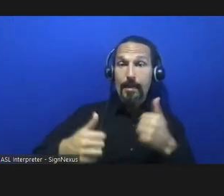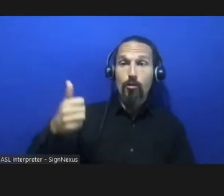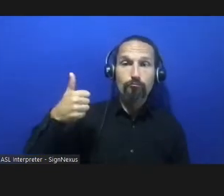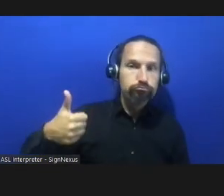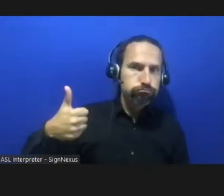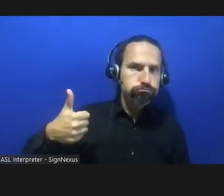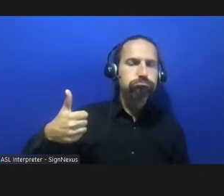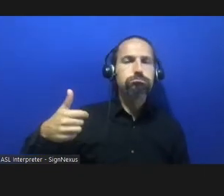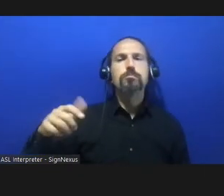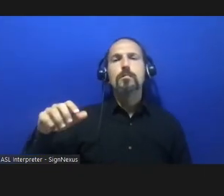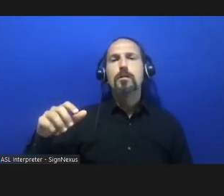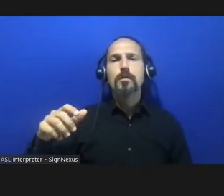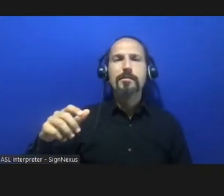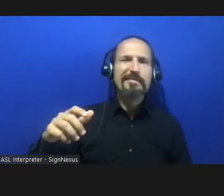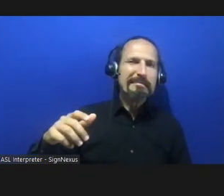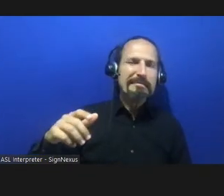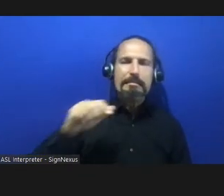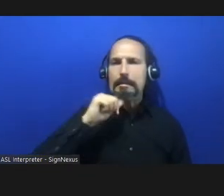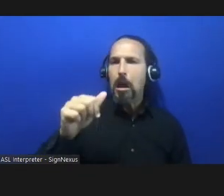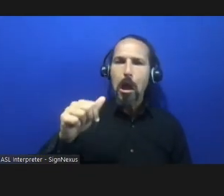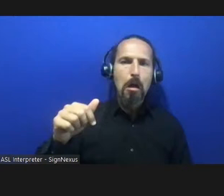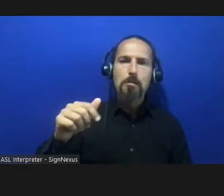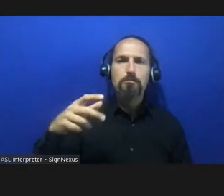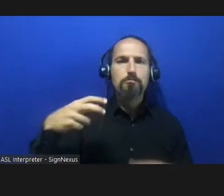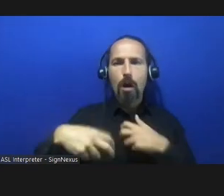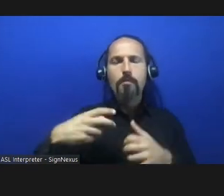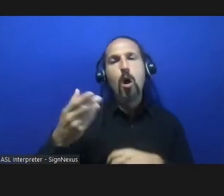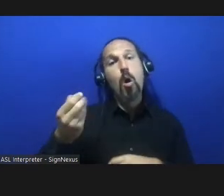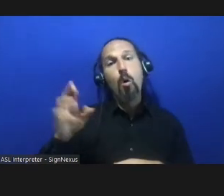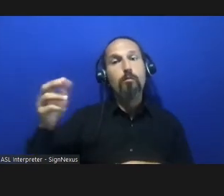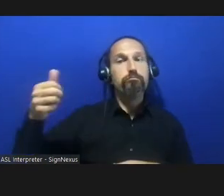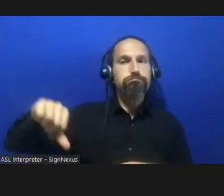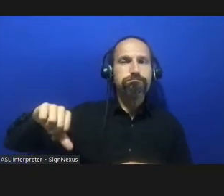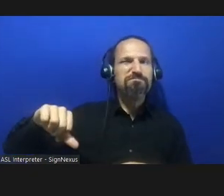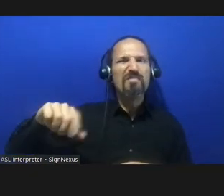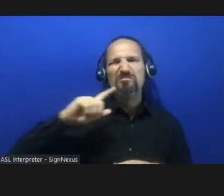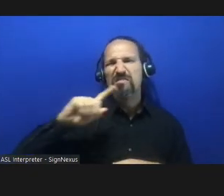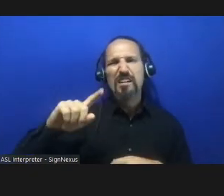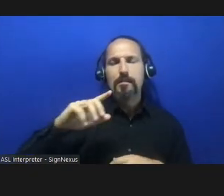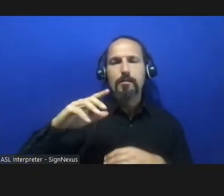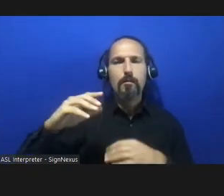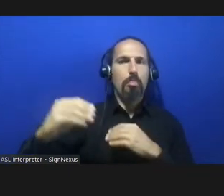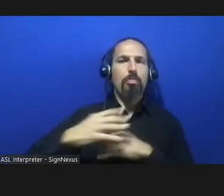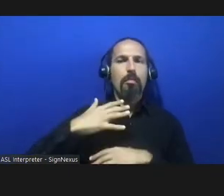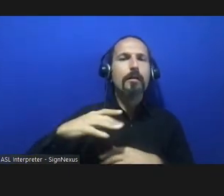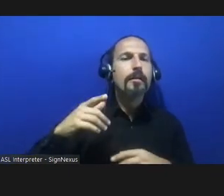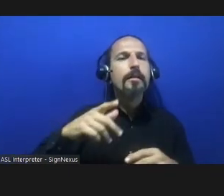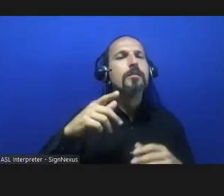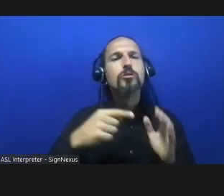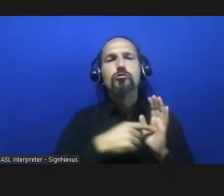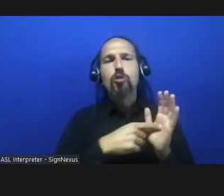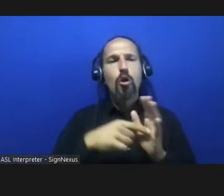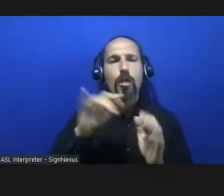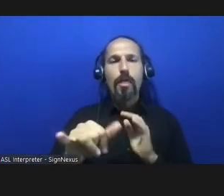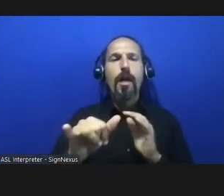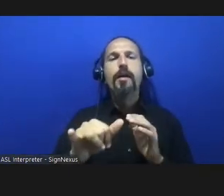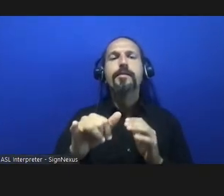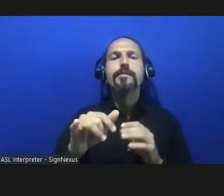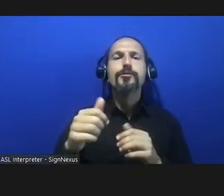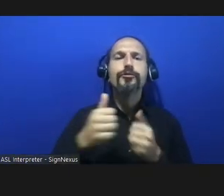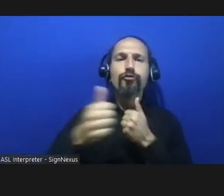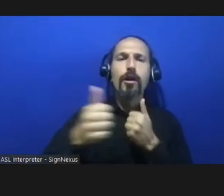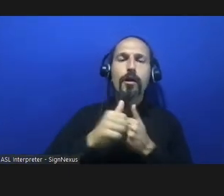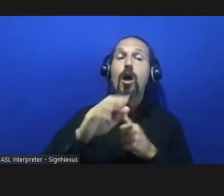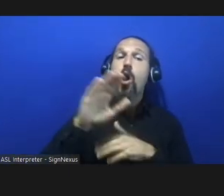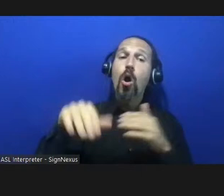adverse or adverse in this case this is the regional effects of transportation broadly speaking all